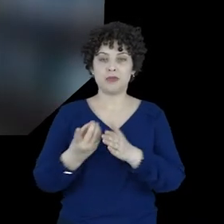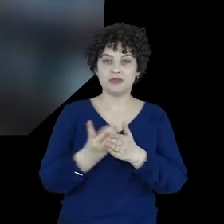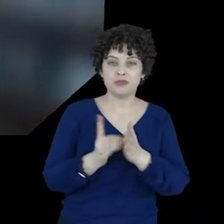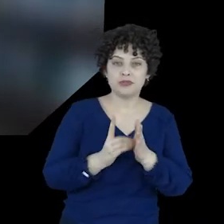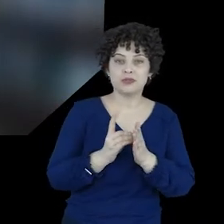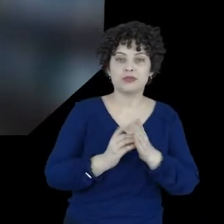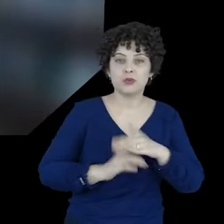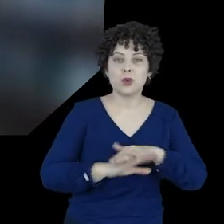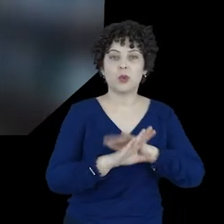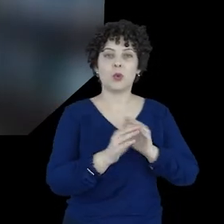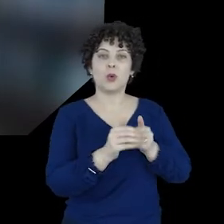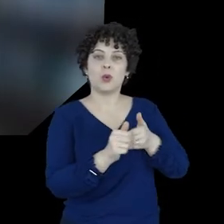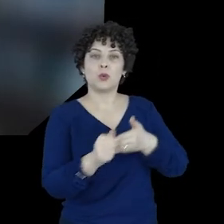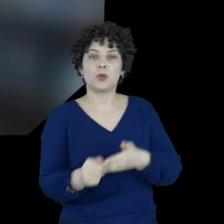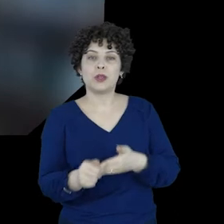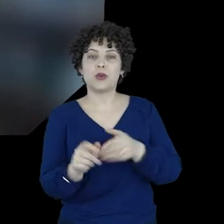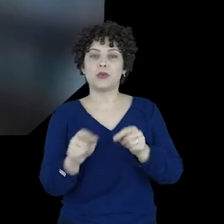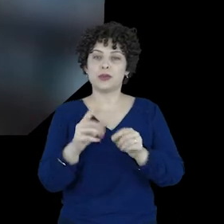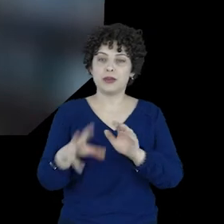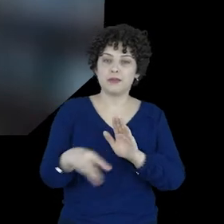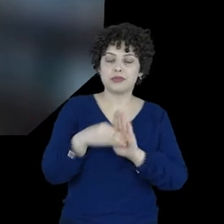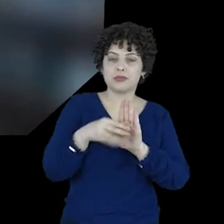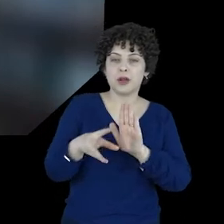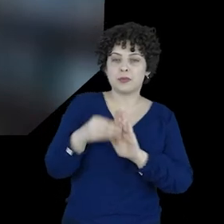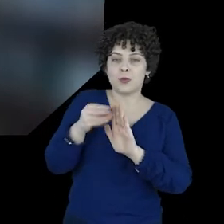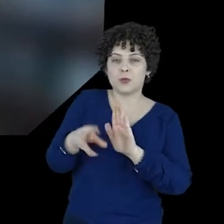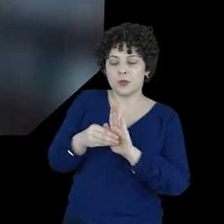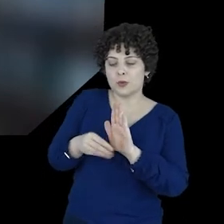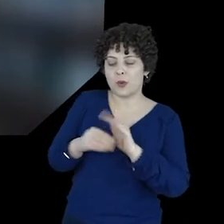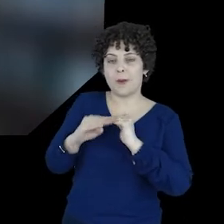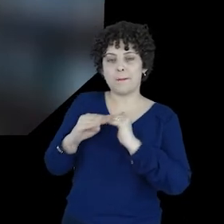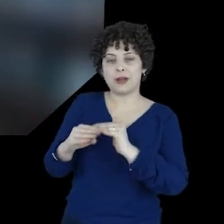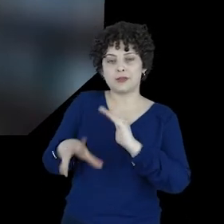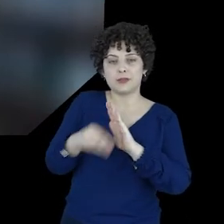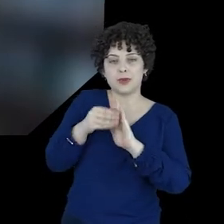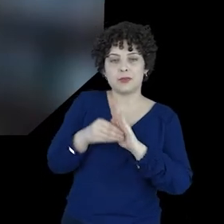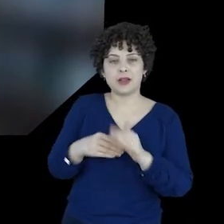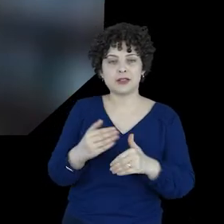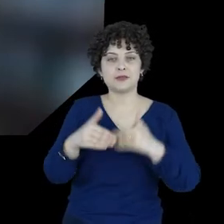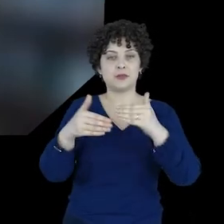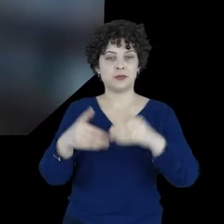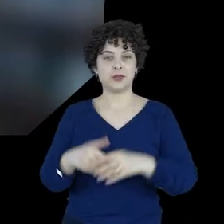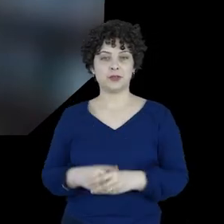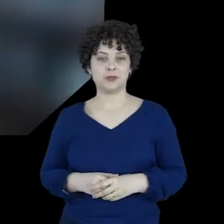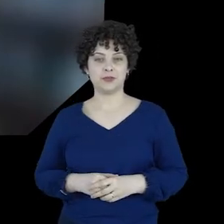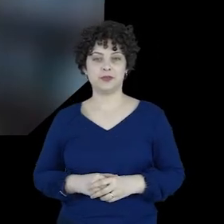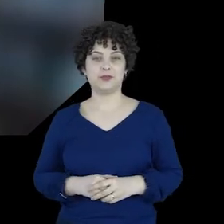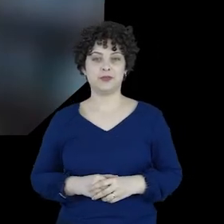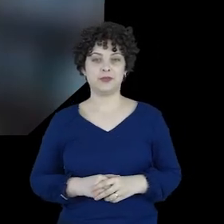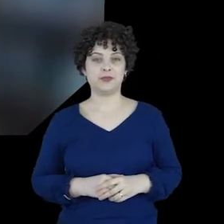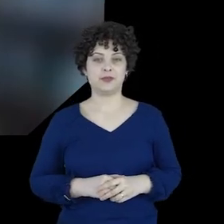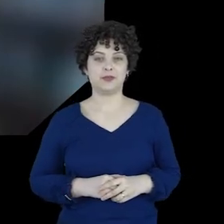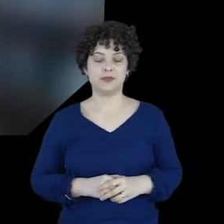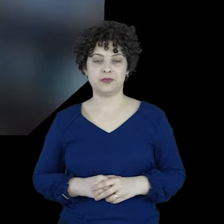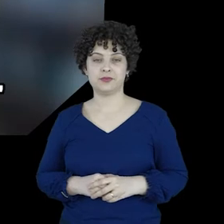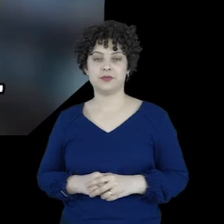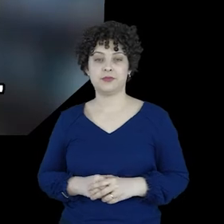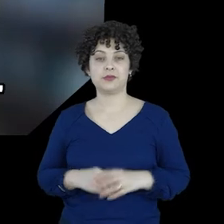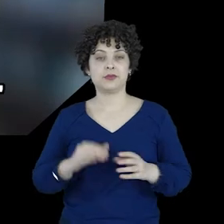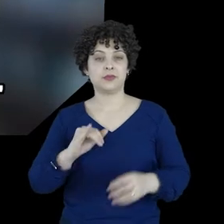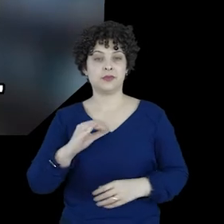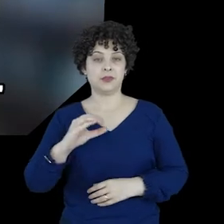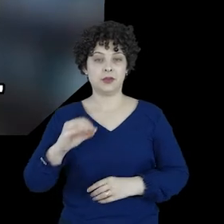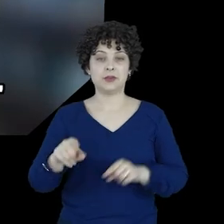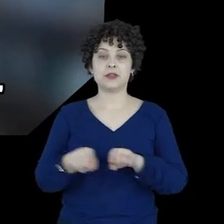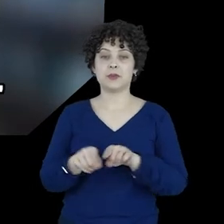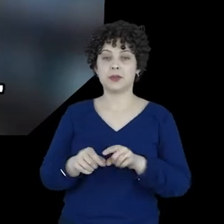co-create a design guide so that they can embed the code standards into their individual design processes. The